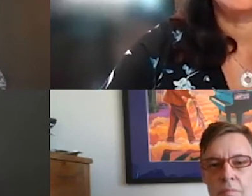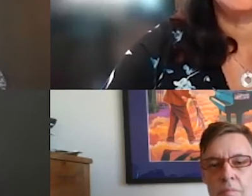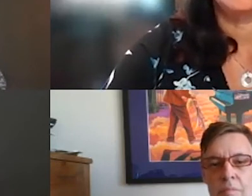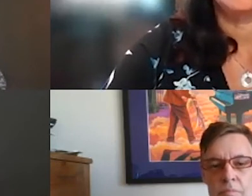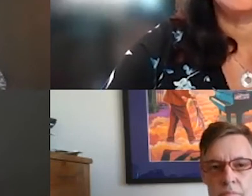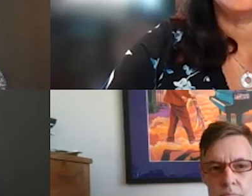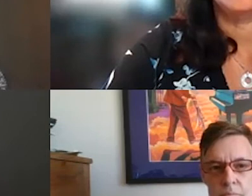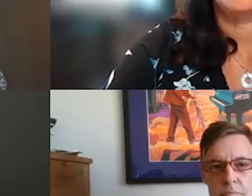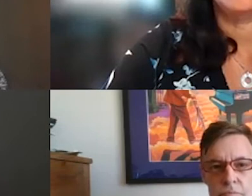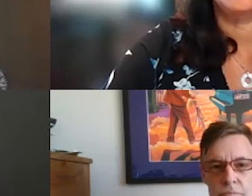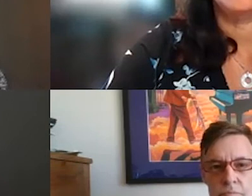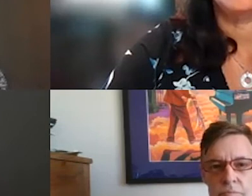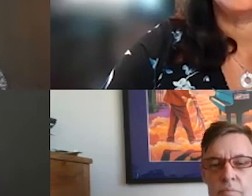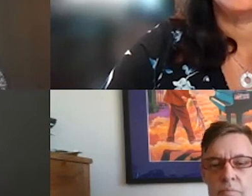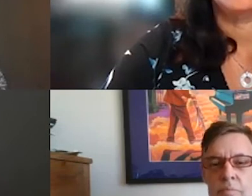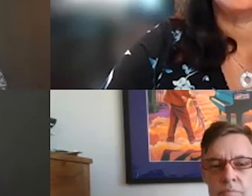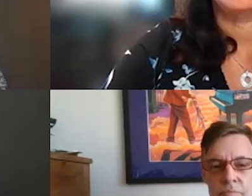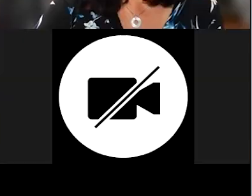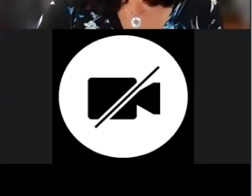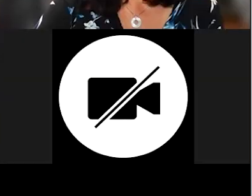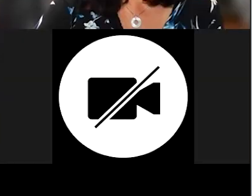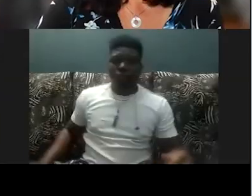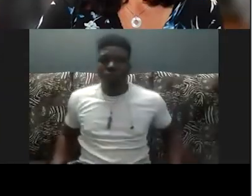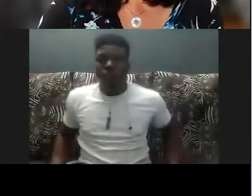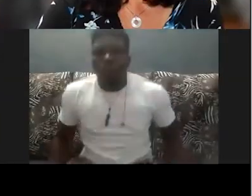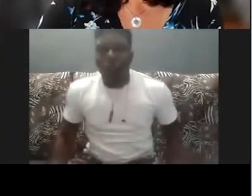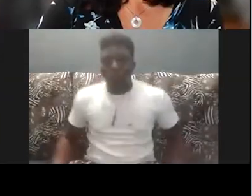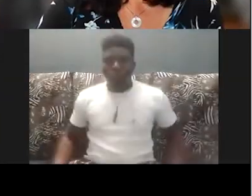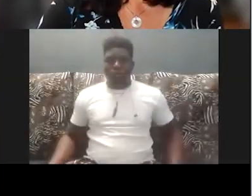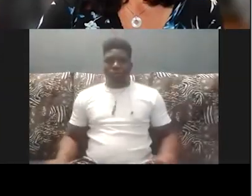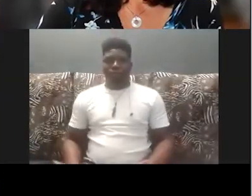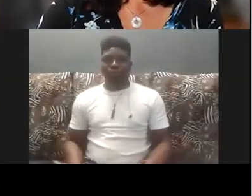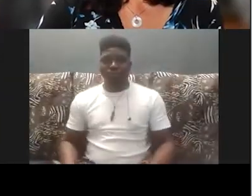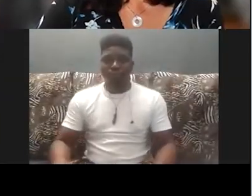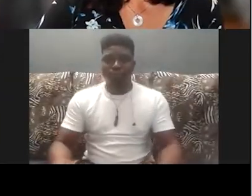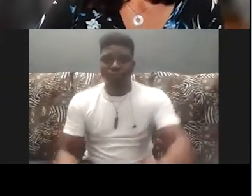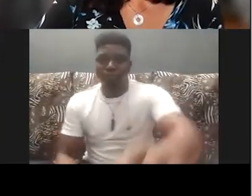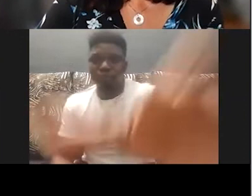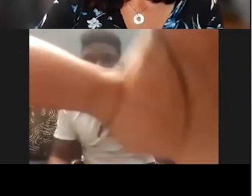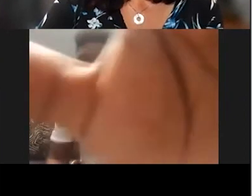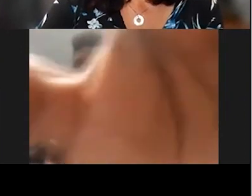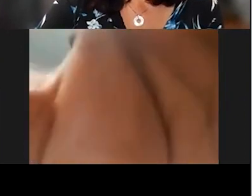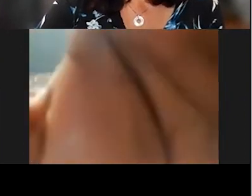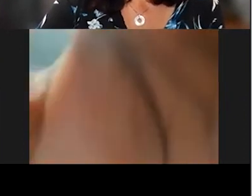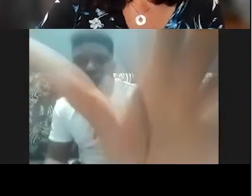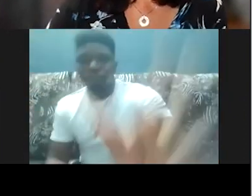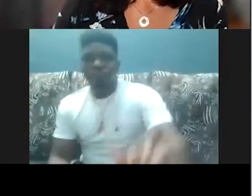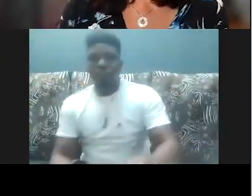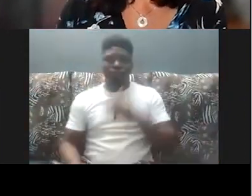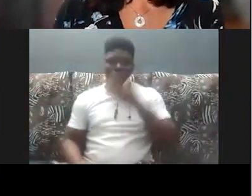there was that lesson, I think a lot of kids were taught in a well-meaning way